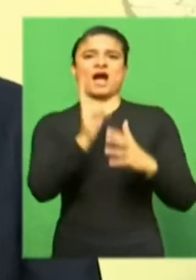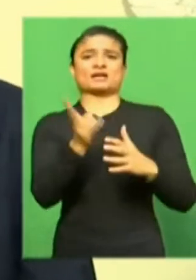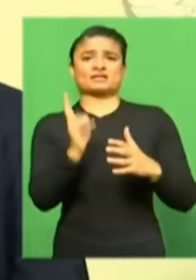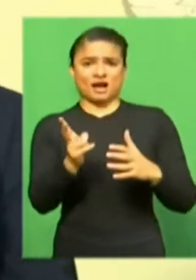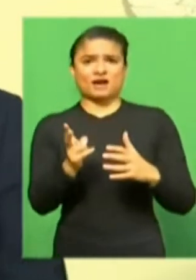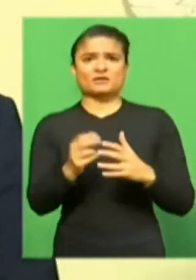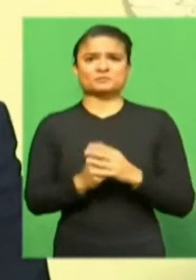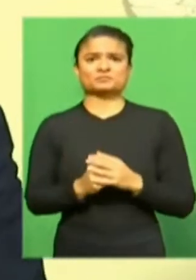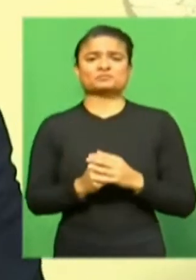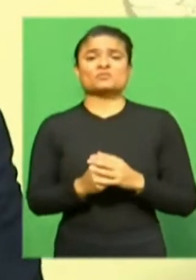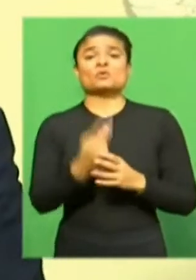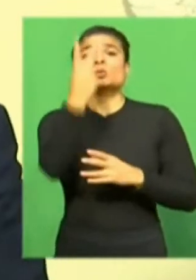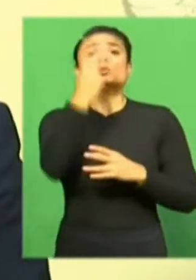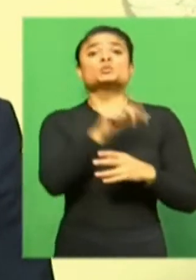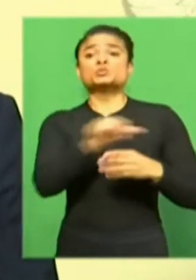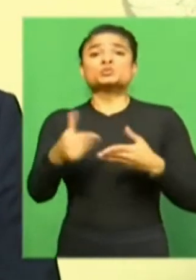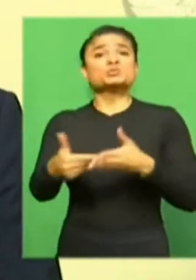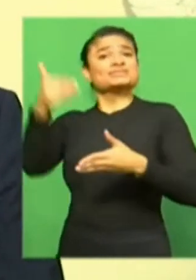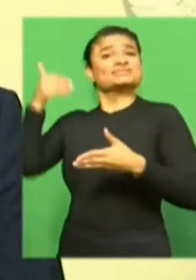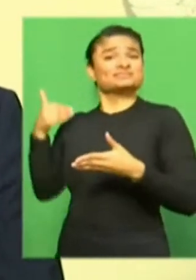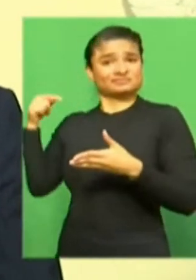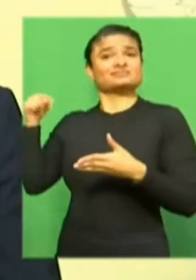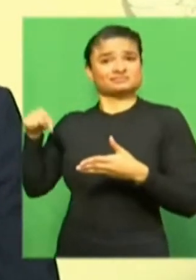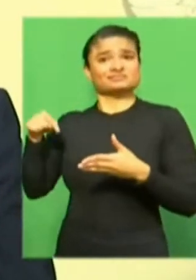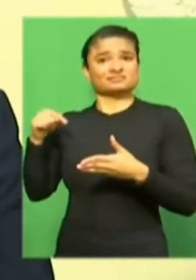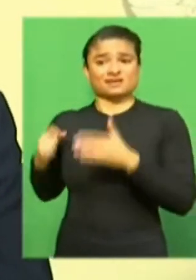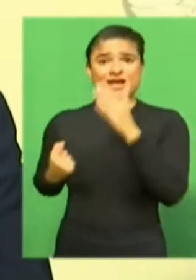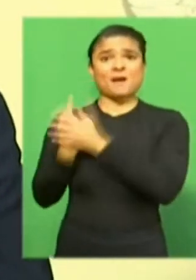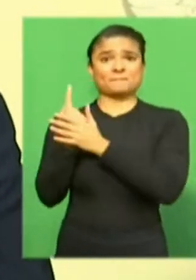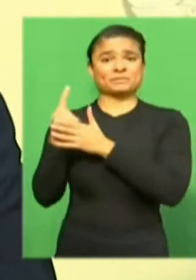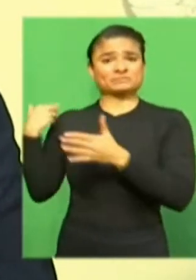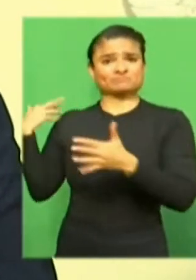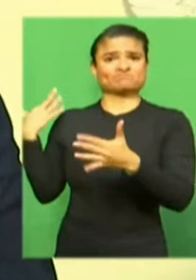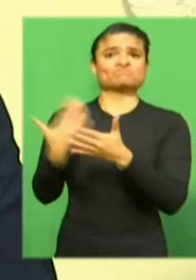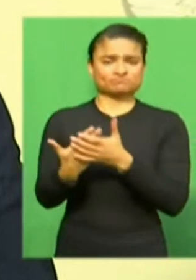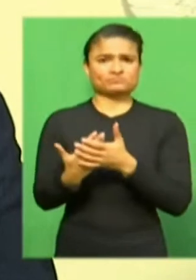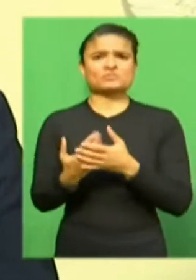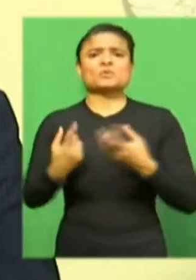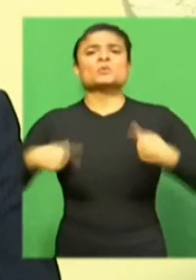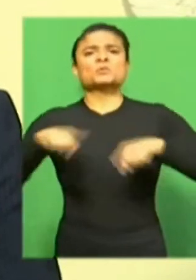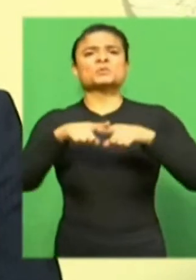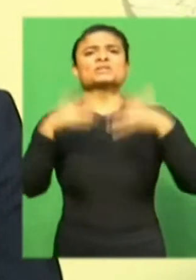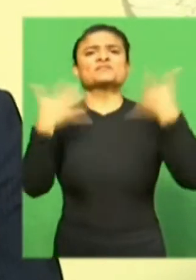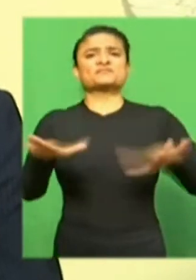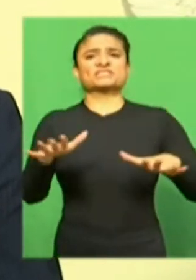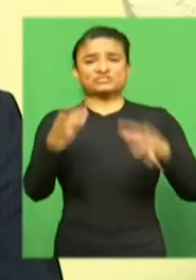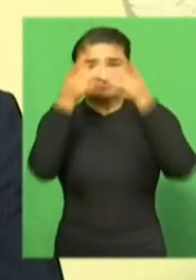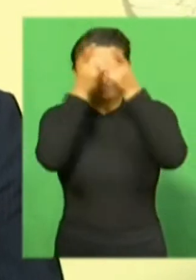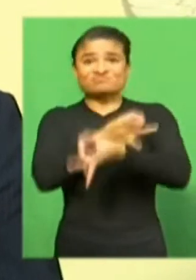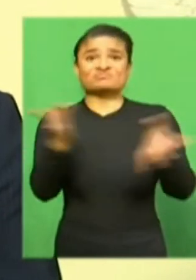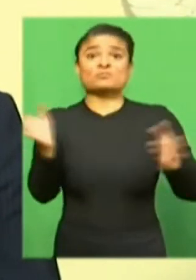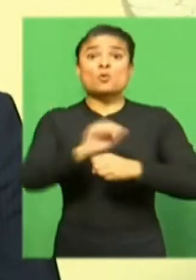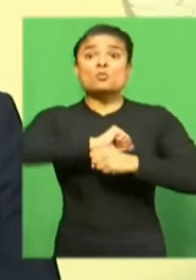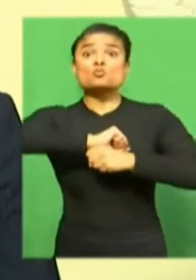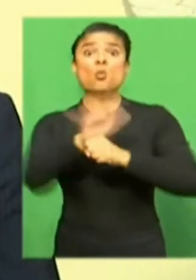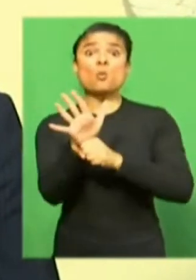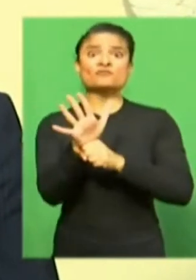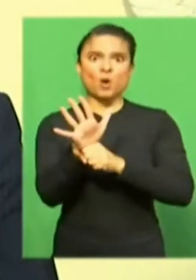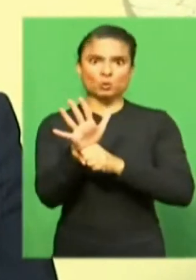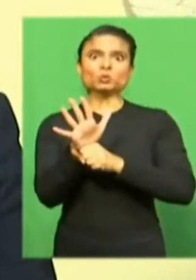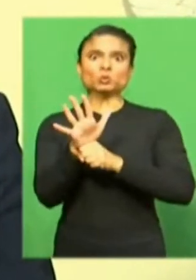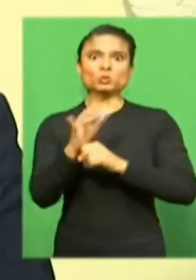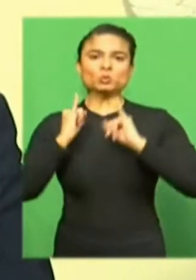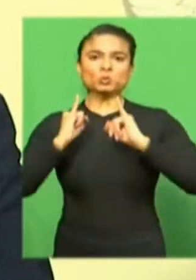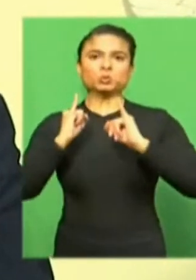the COVID-19 TERS scheme would be extended for those sectors which